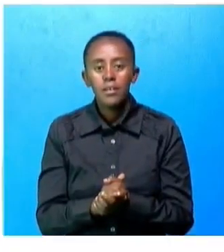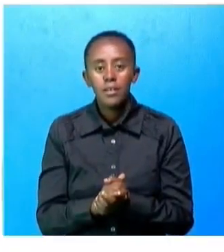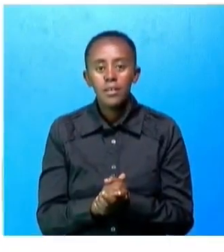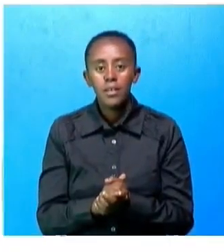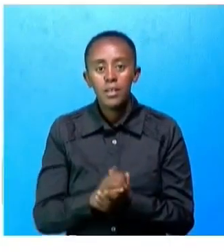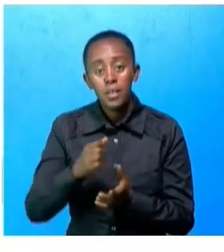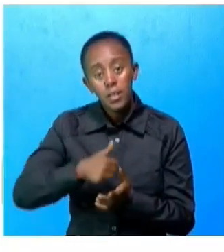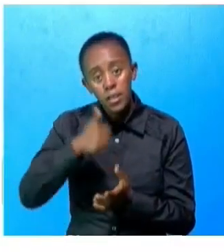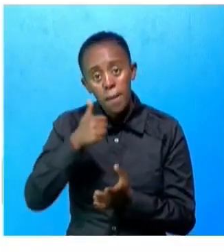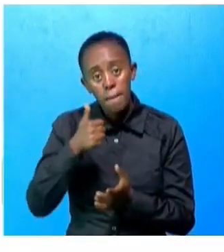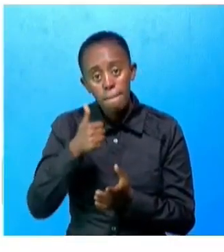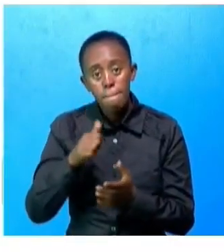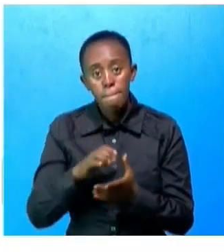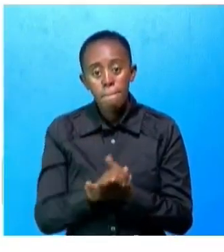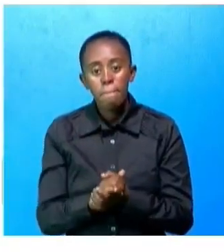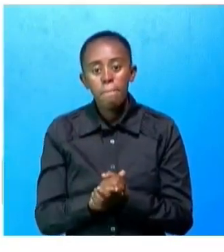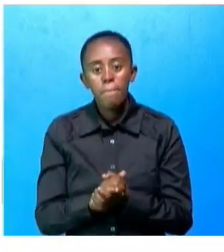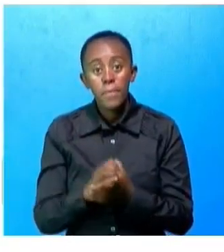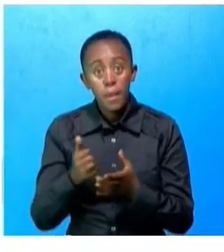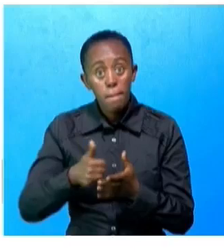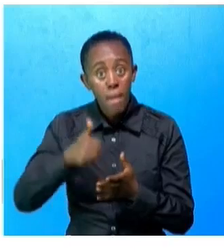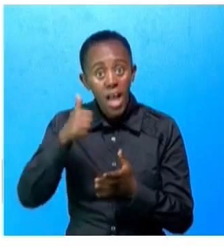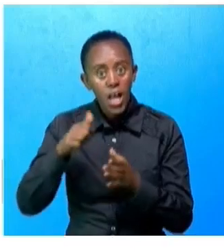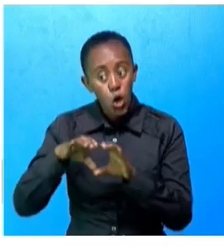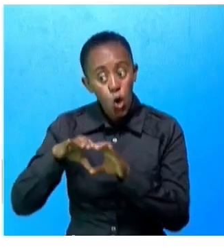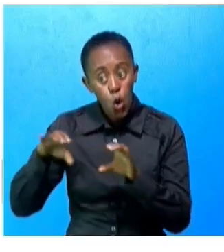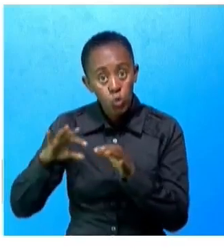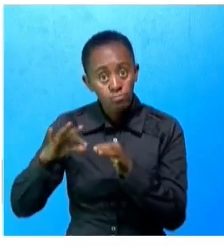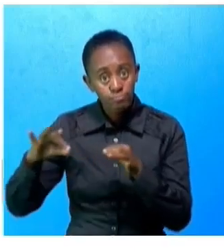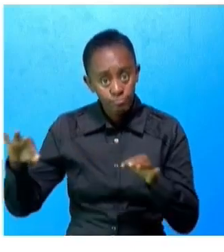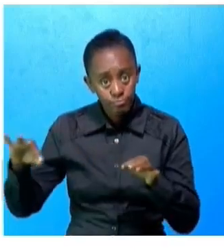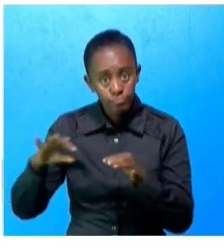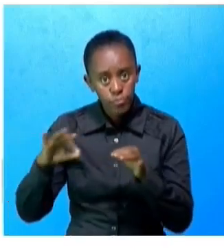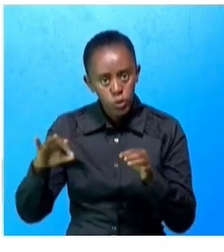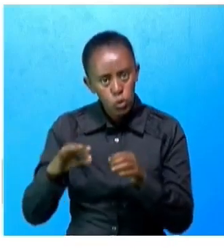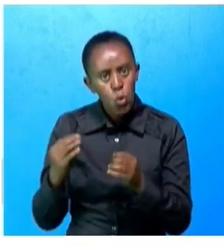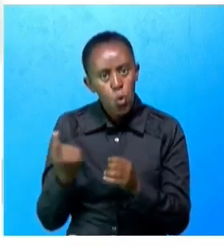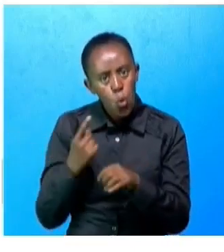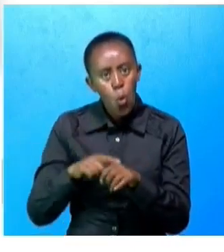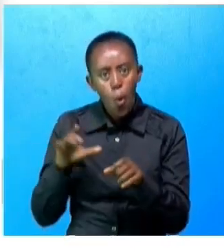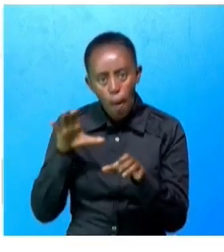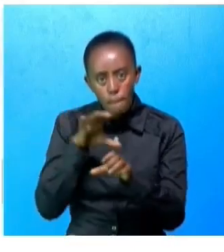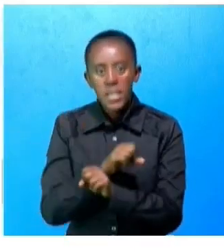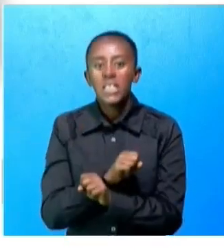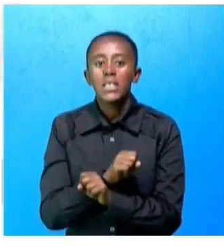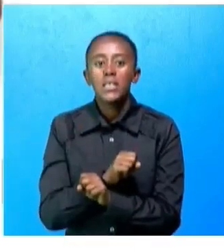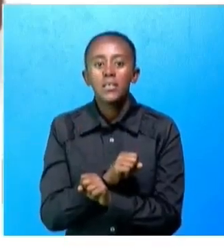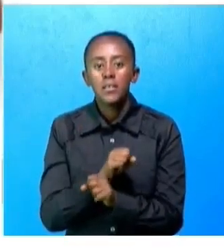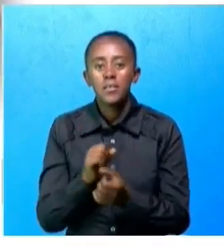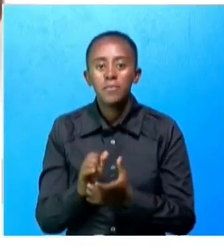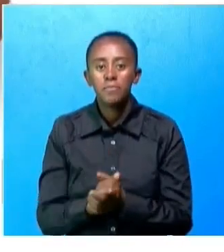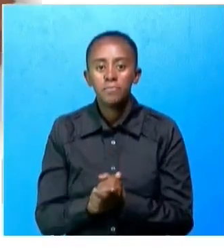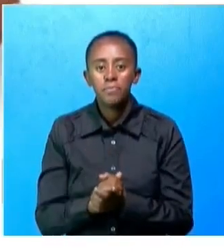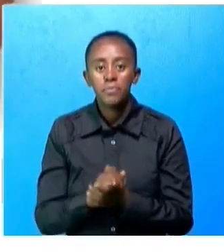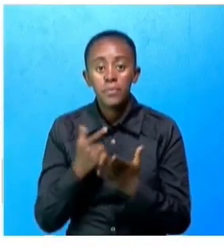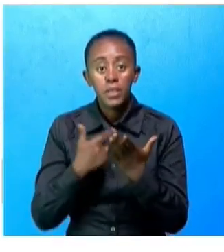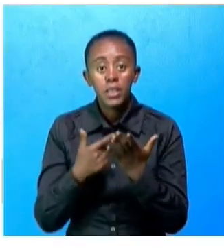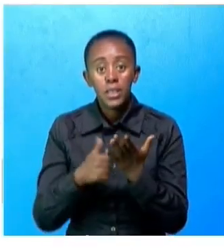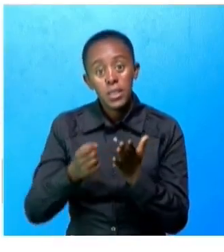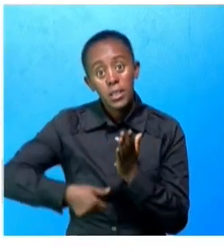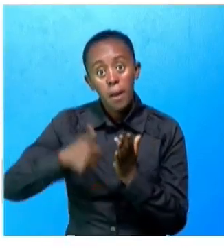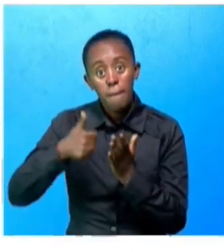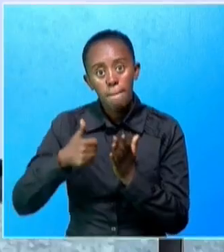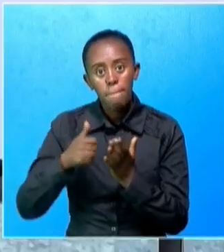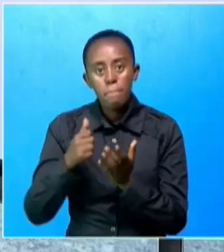the main clause is always completed. So right, it's completed. This is a main clause.